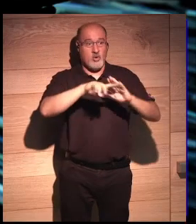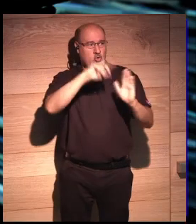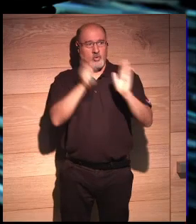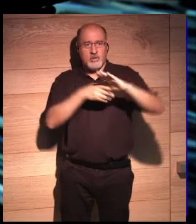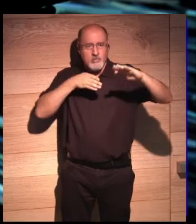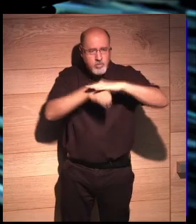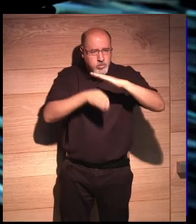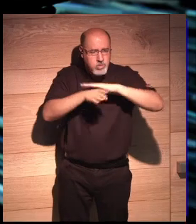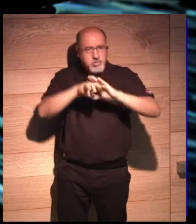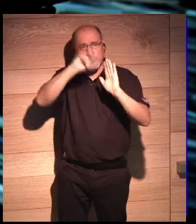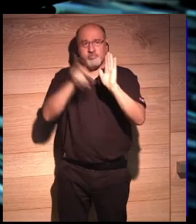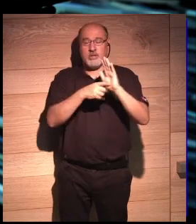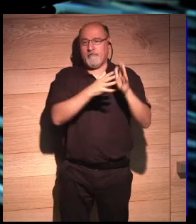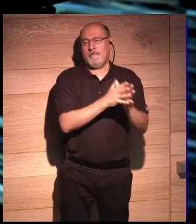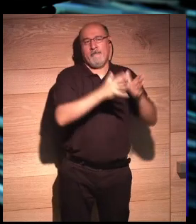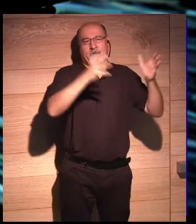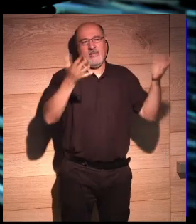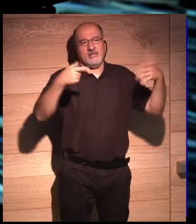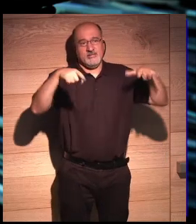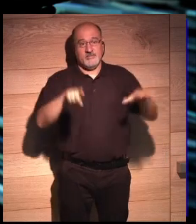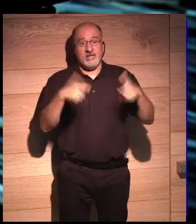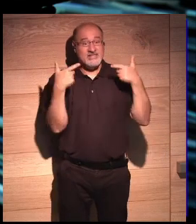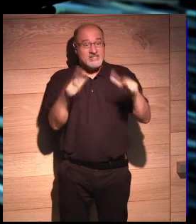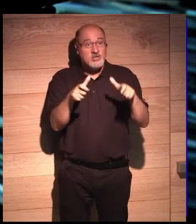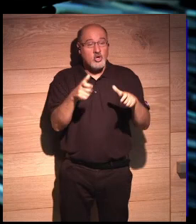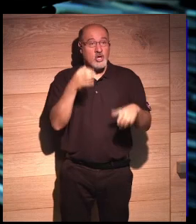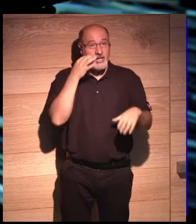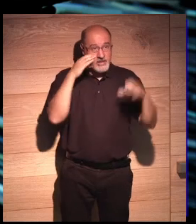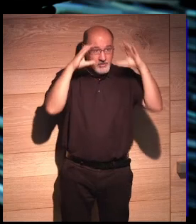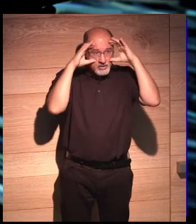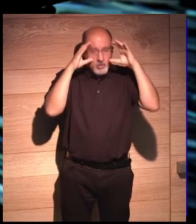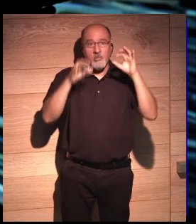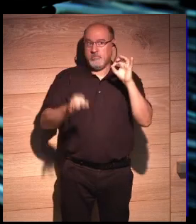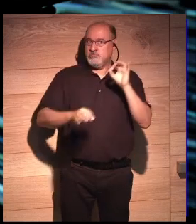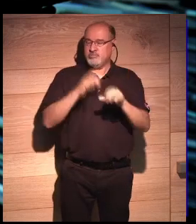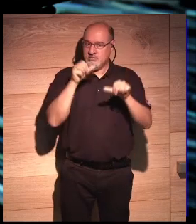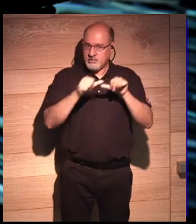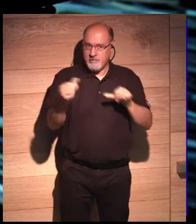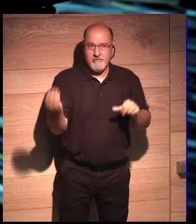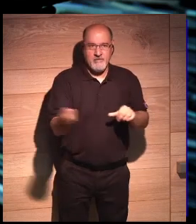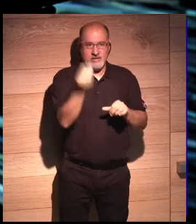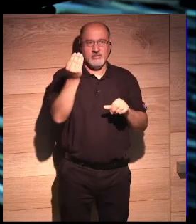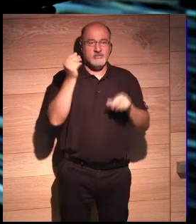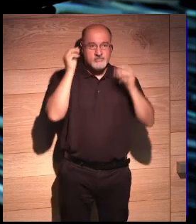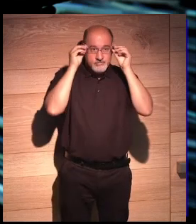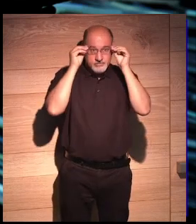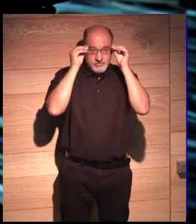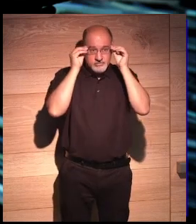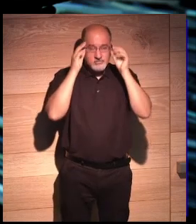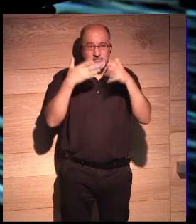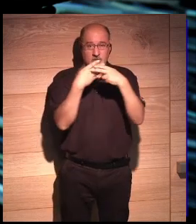the learnings from the audience, it was just really compelling in that the audience was so varied. There were